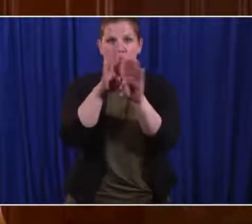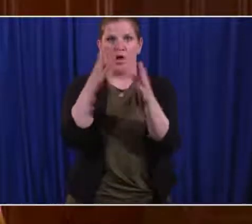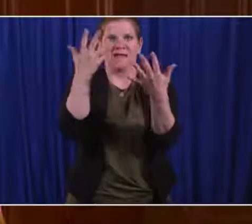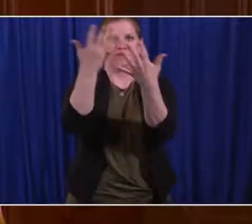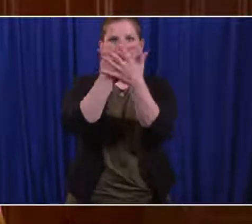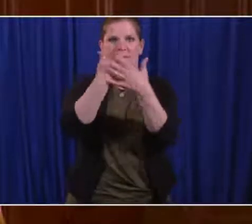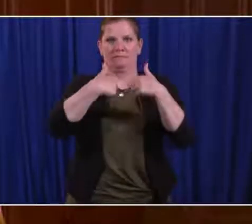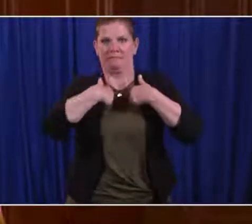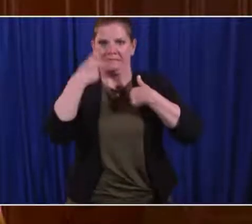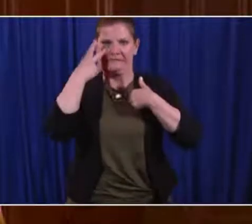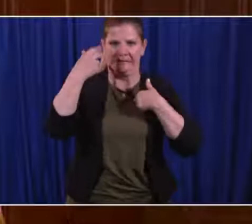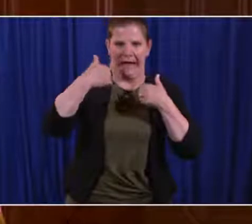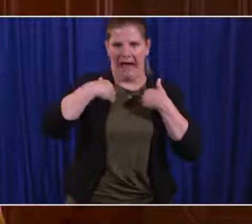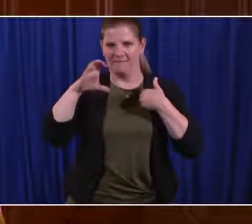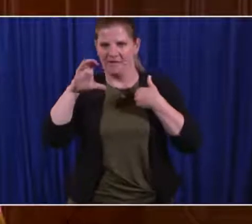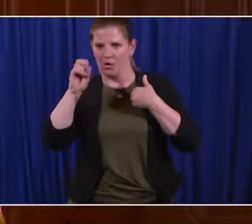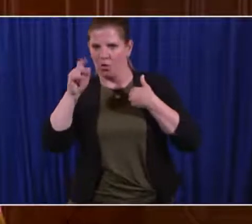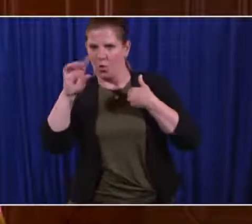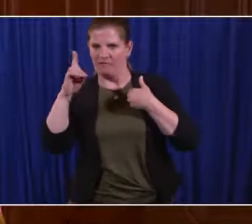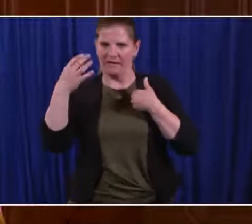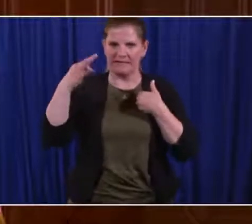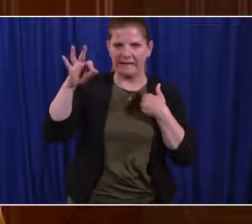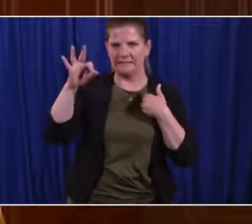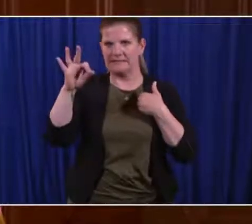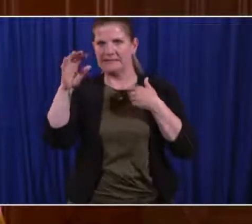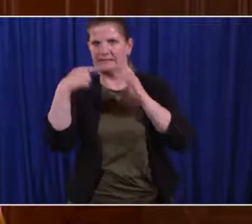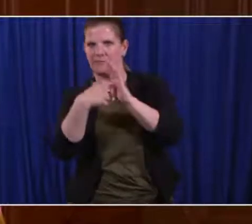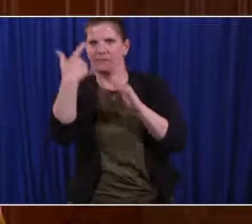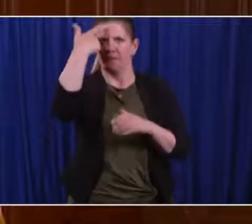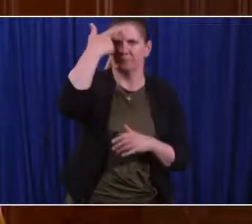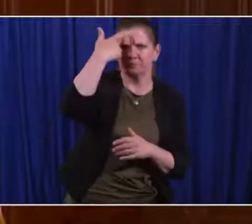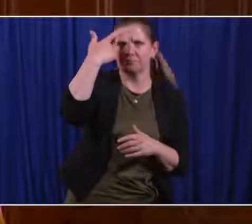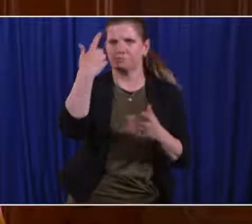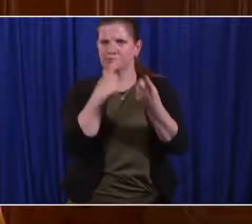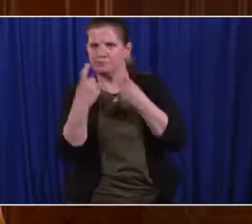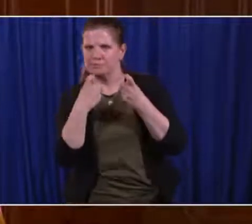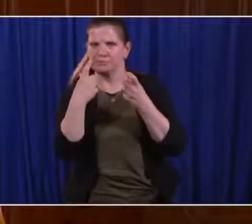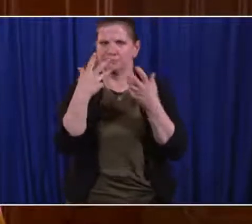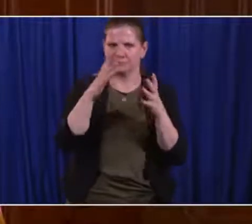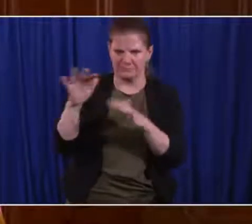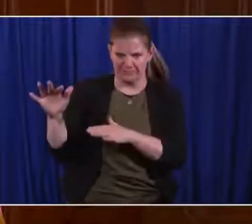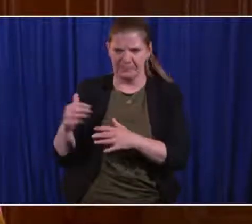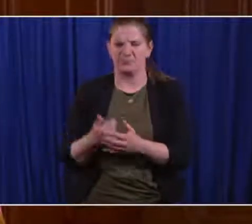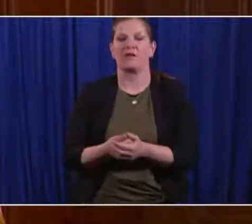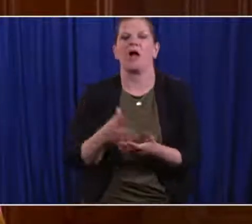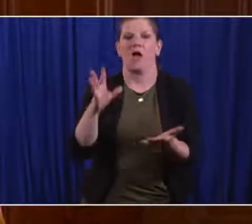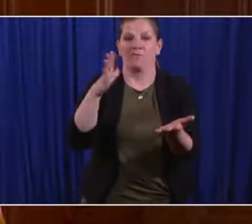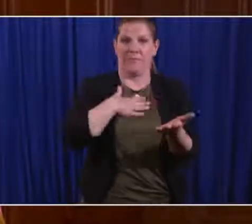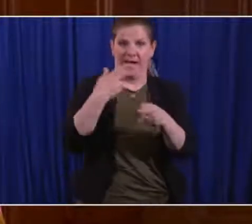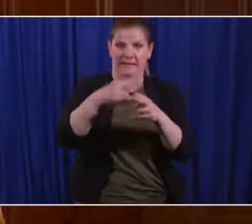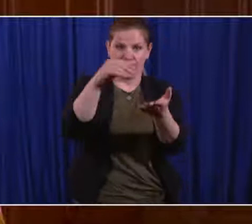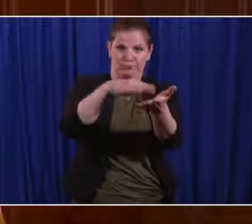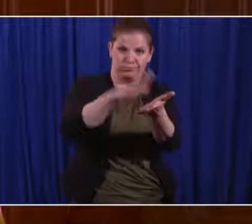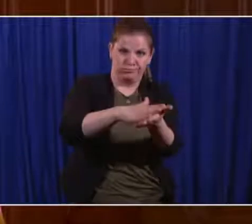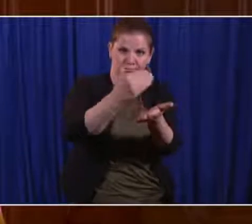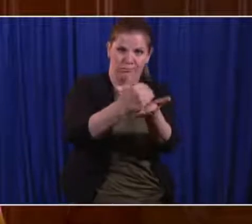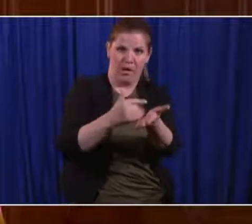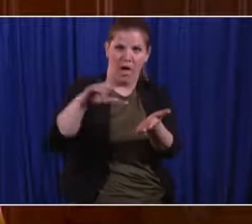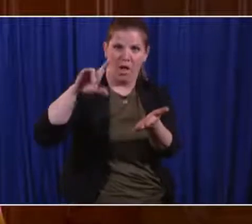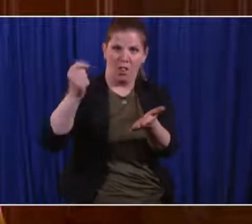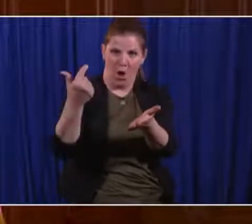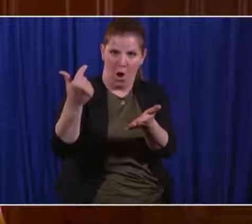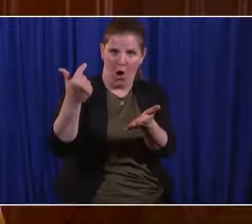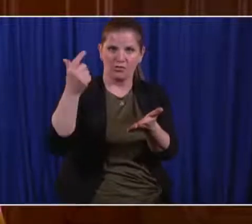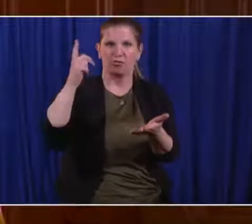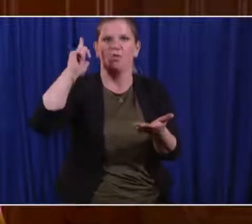door. There needs to be a visitor log in case we need to do contact tracing later. 3, visitors are required